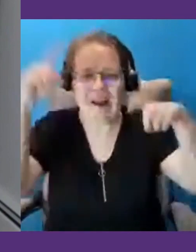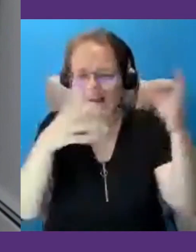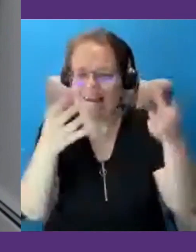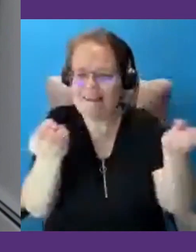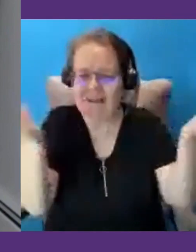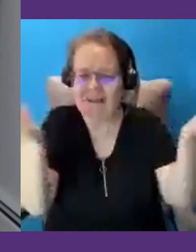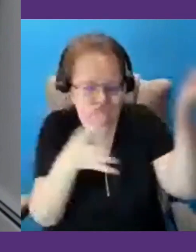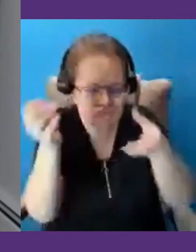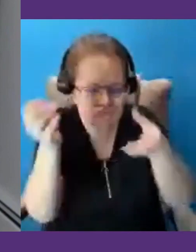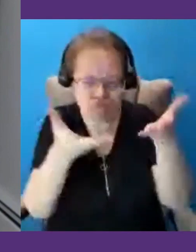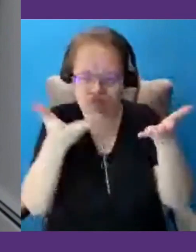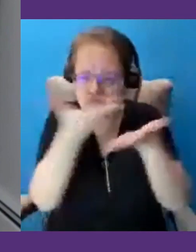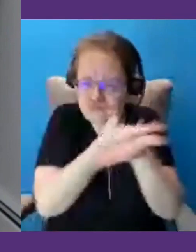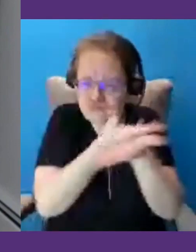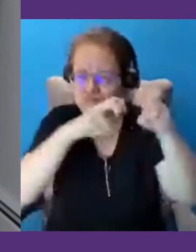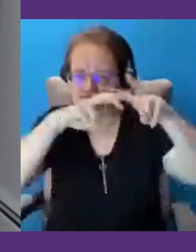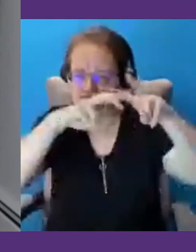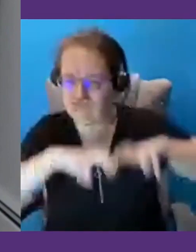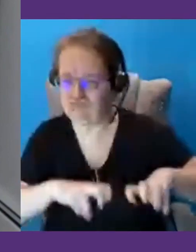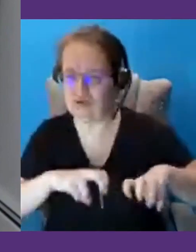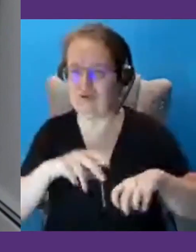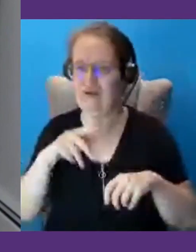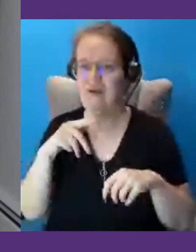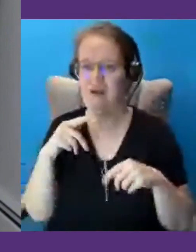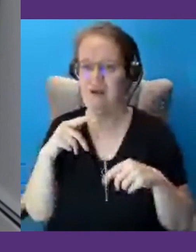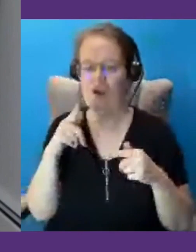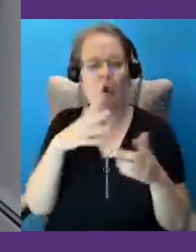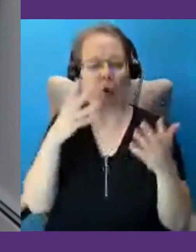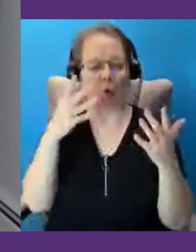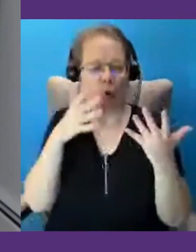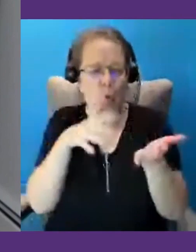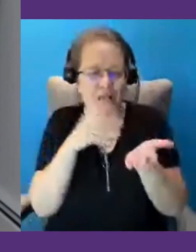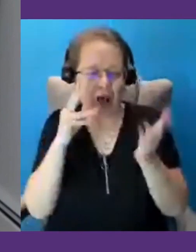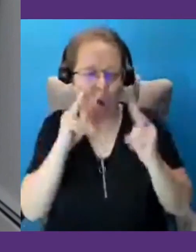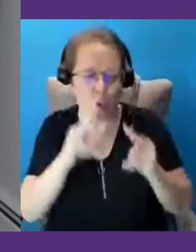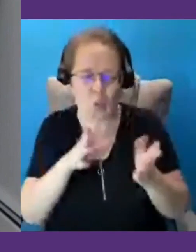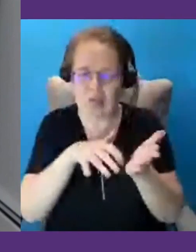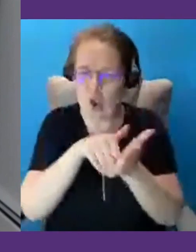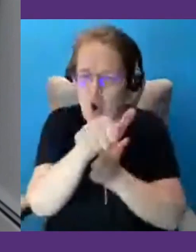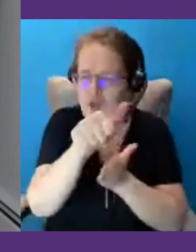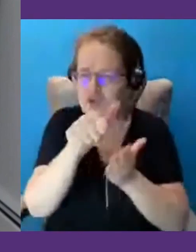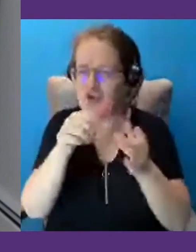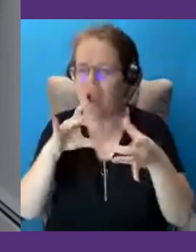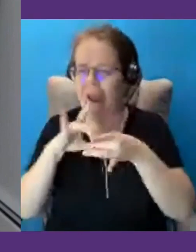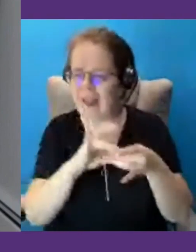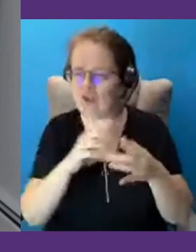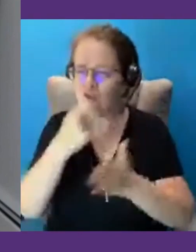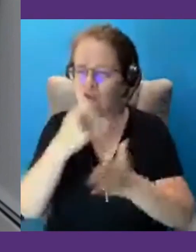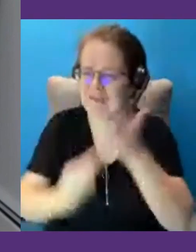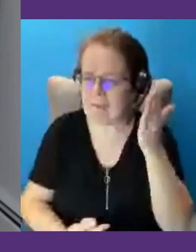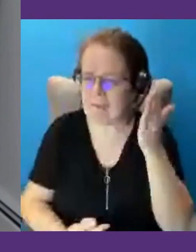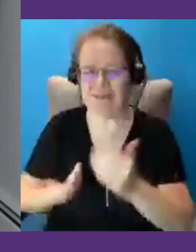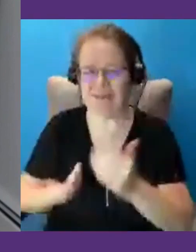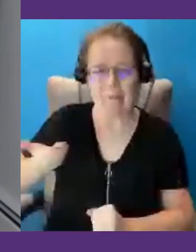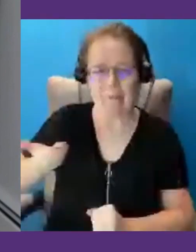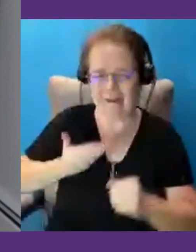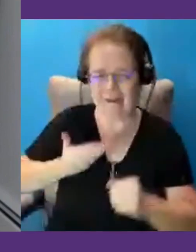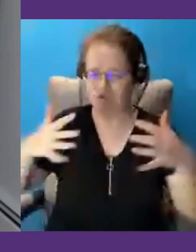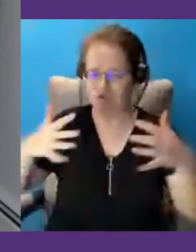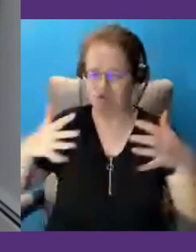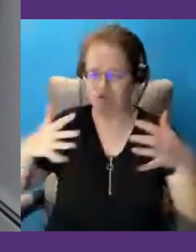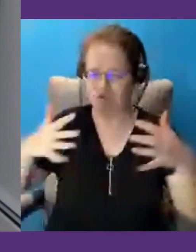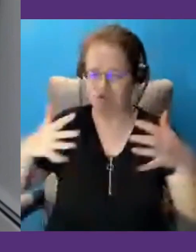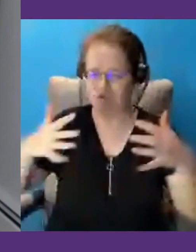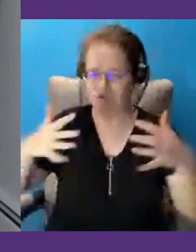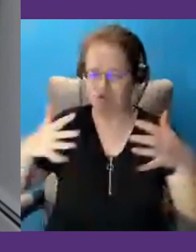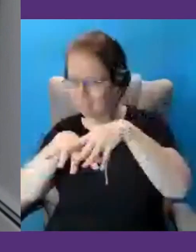sort of in the zeitgeist, in the culture around disability and business and that intersection, and thinking